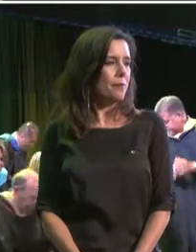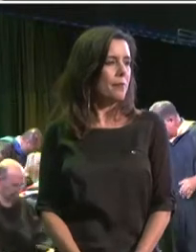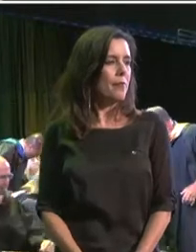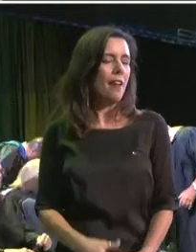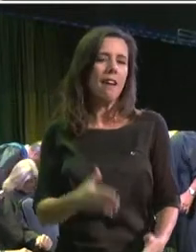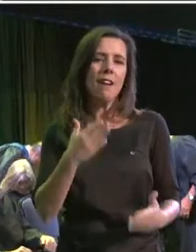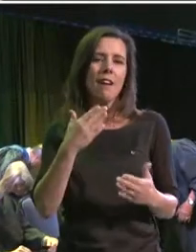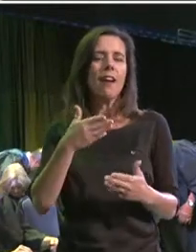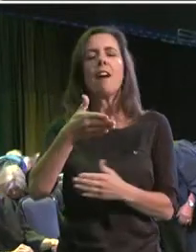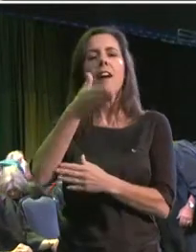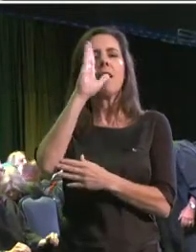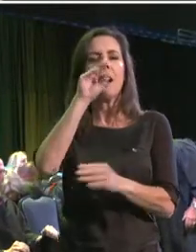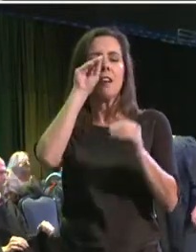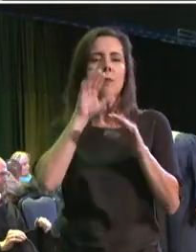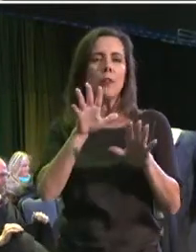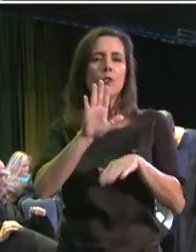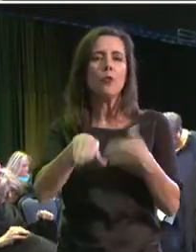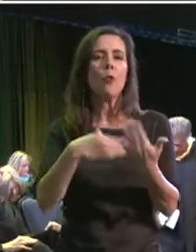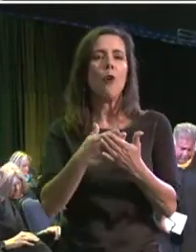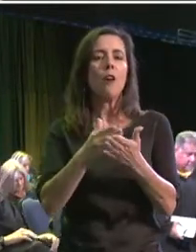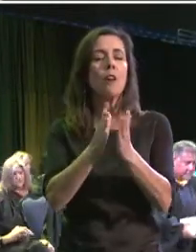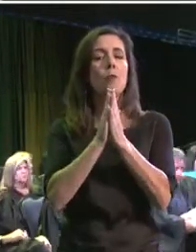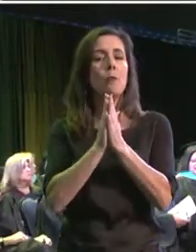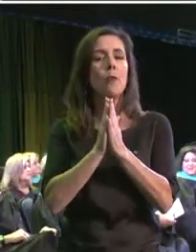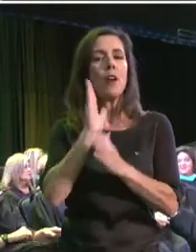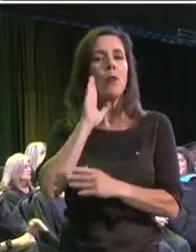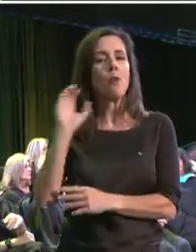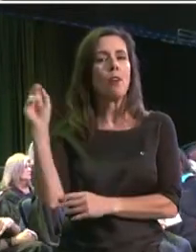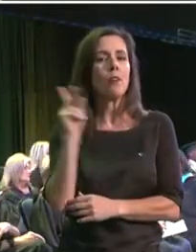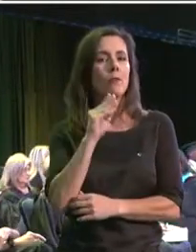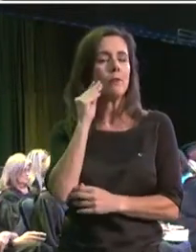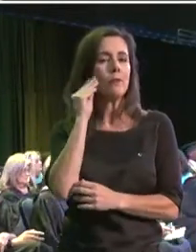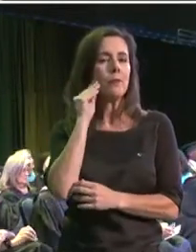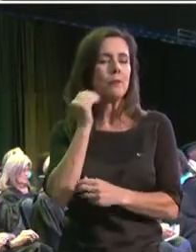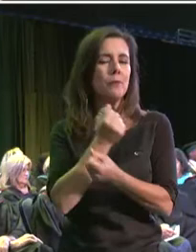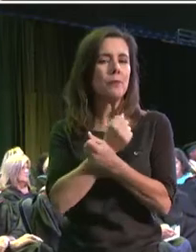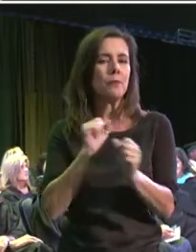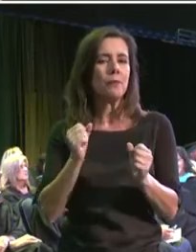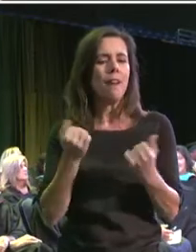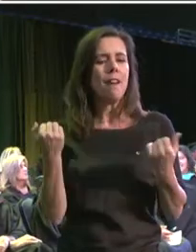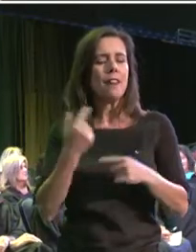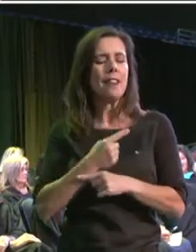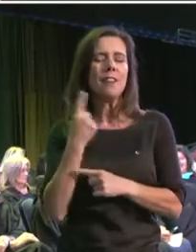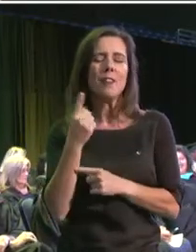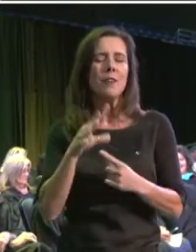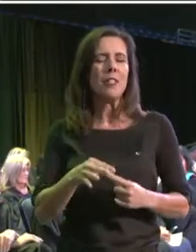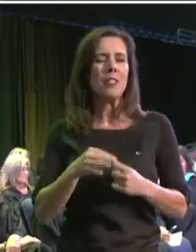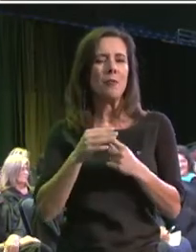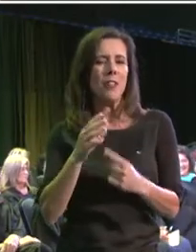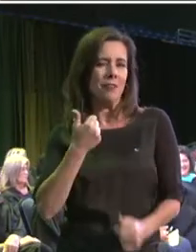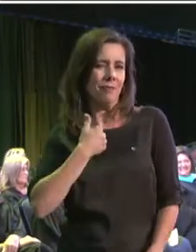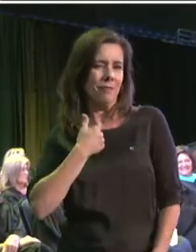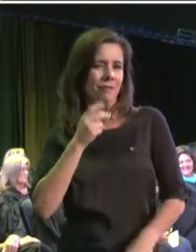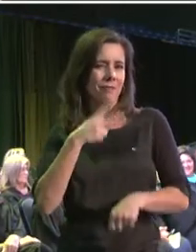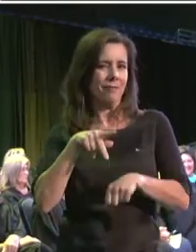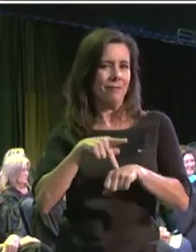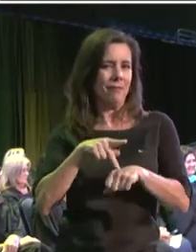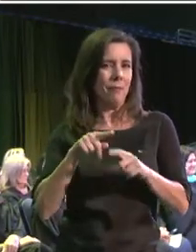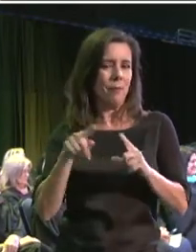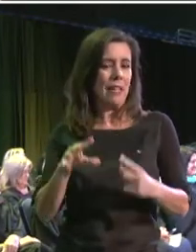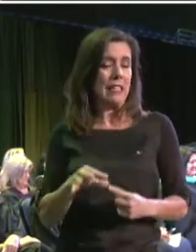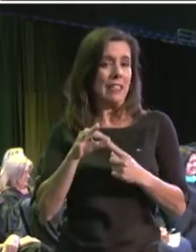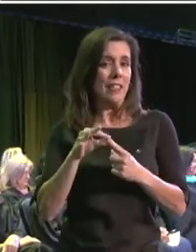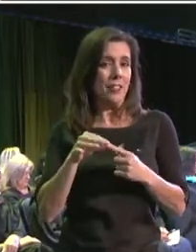God bless you all, and we pray that you return safely home to us. This is a day that's always special for me as a principal, but especially this